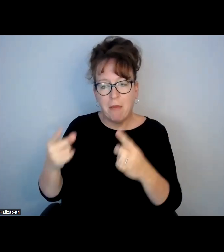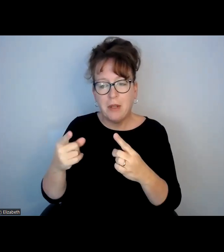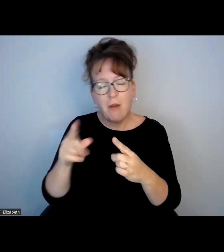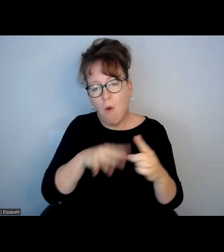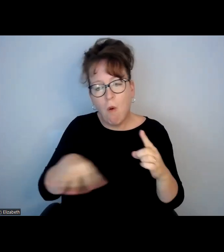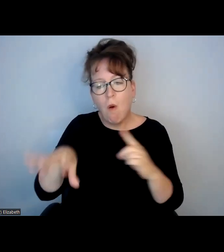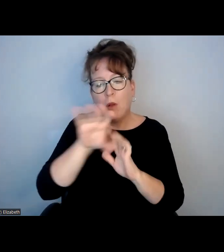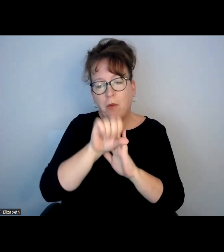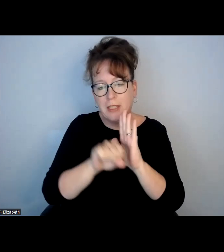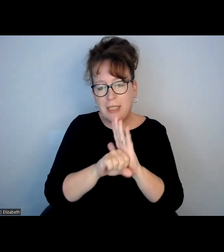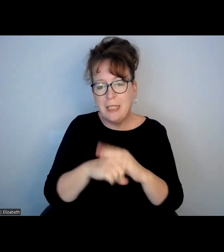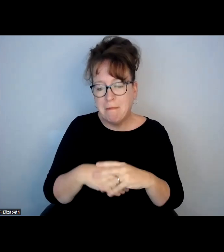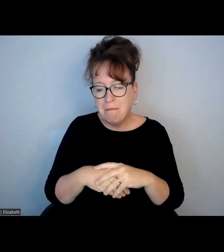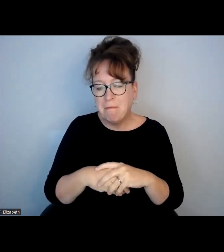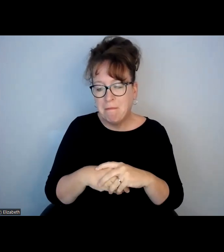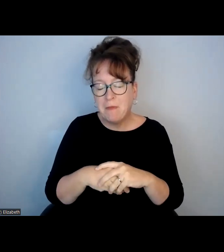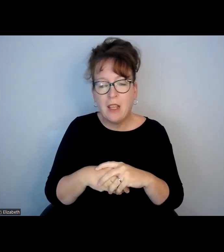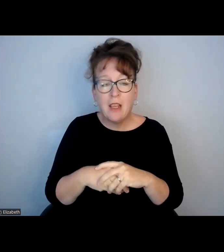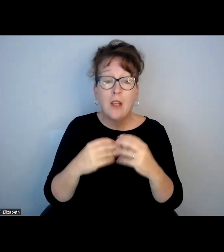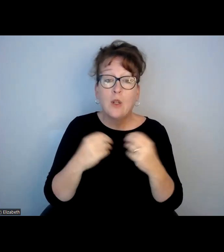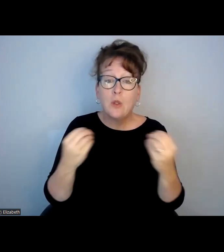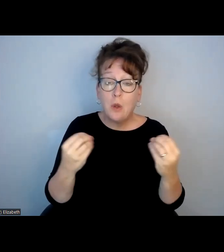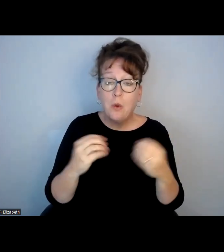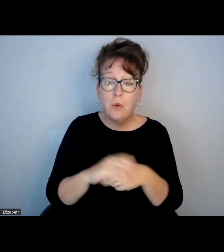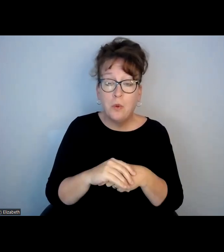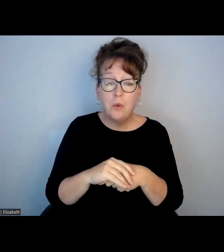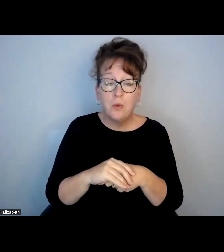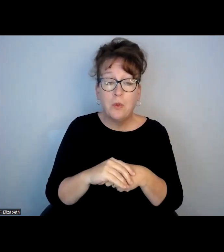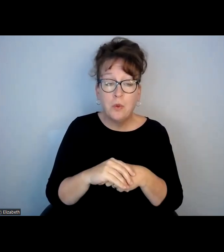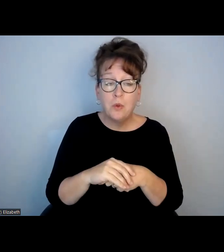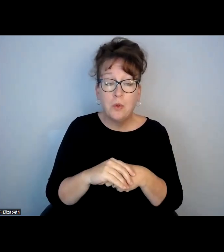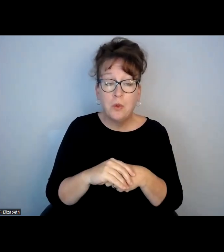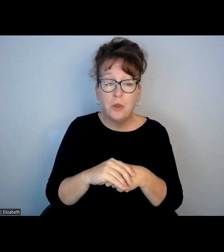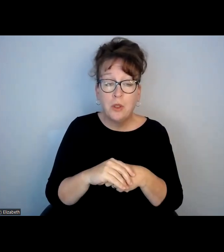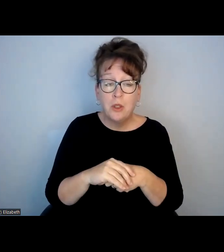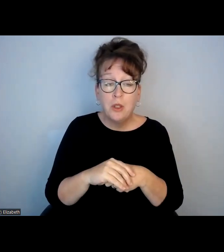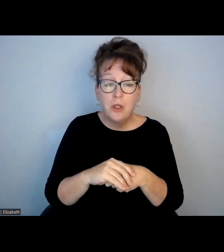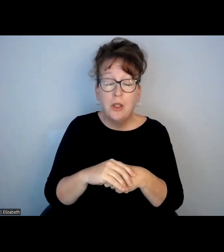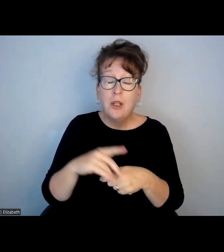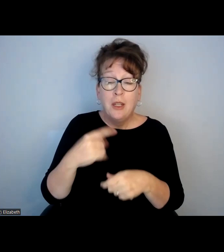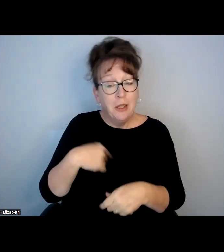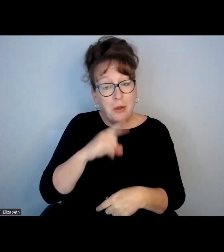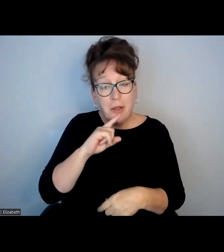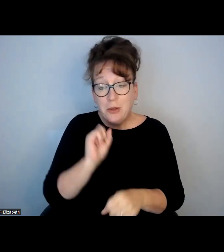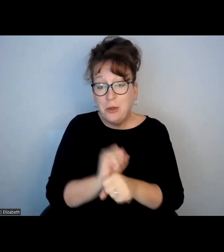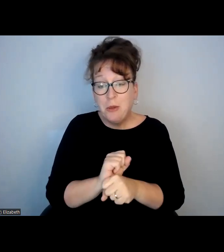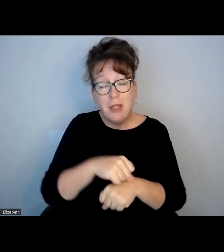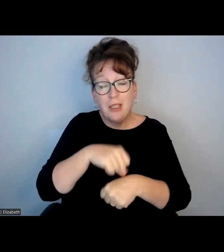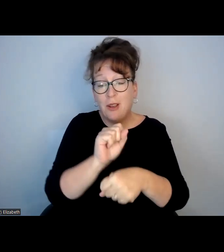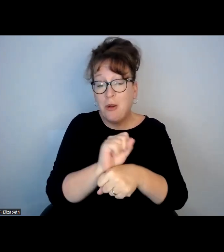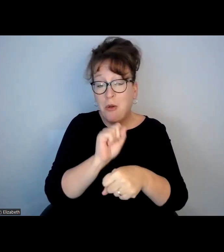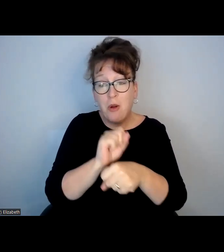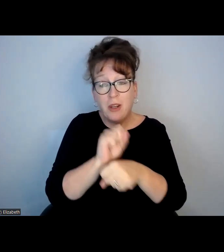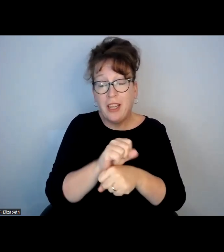Commonwealth. So we're very, very much in the midst of our